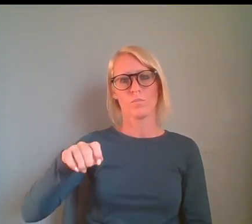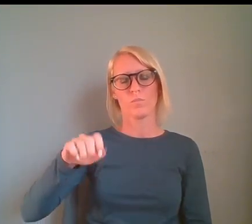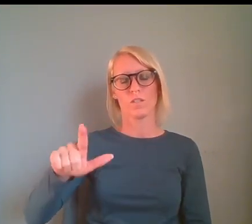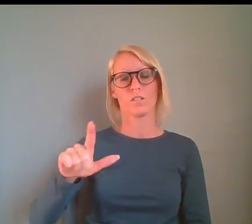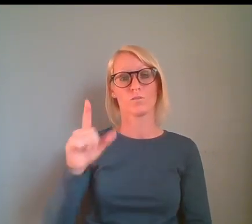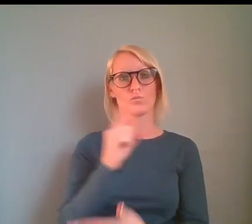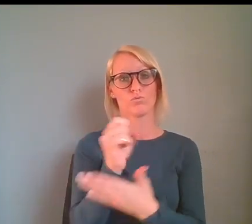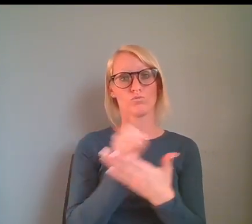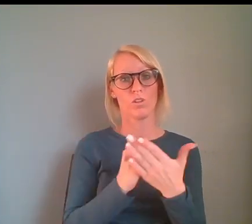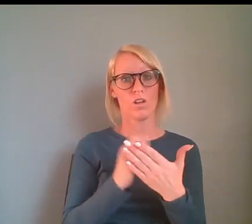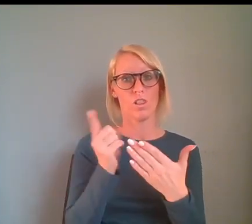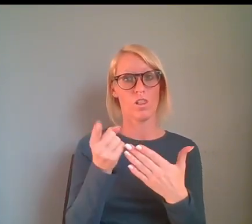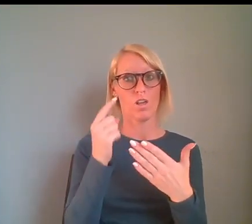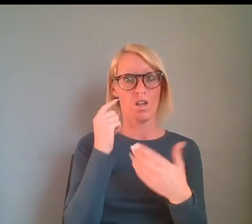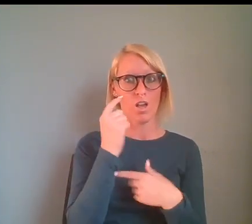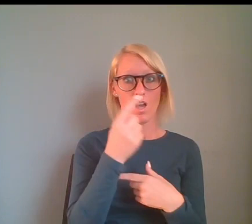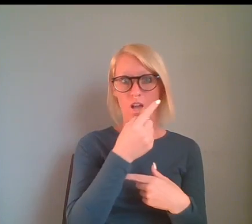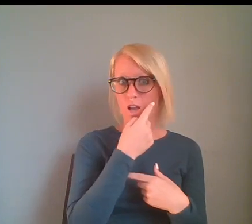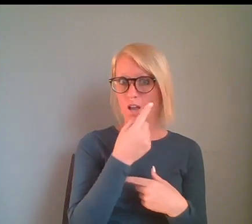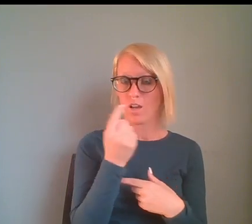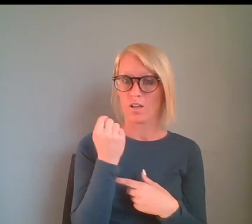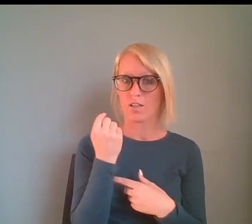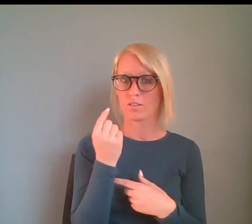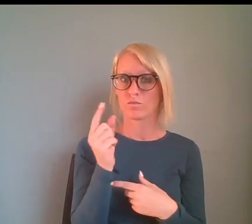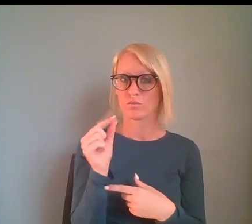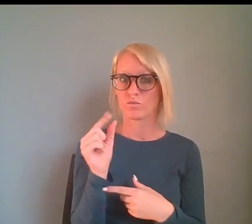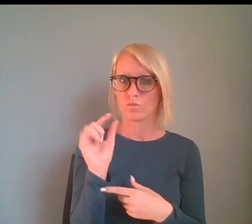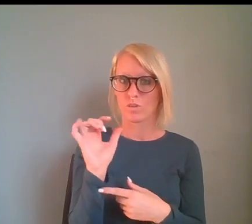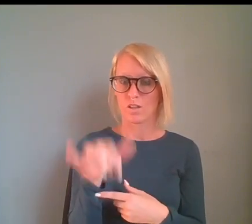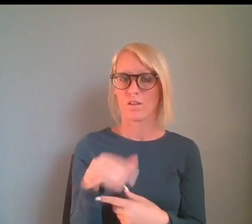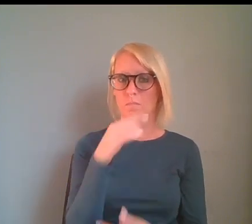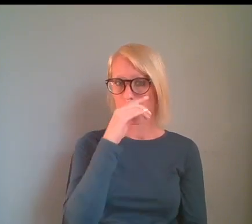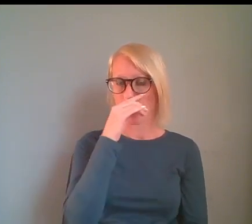kind of how it's going to be, and you also have a lower lid, okay?